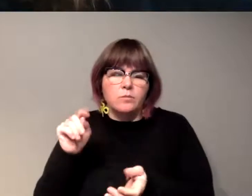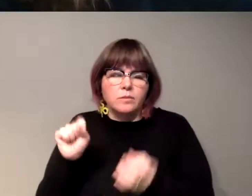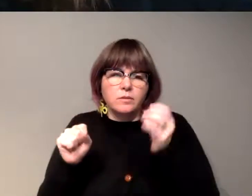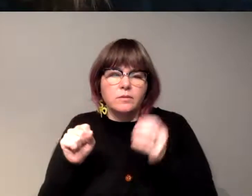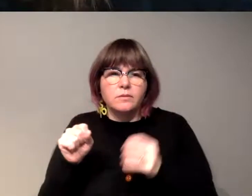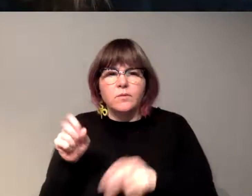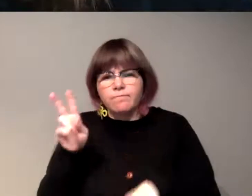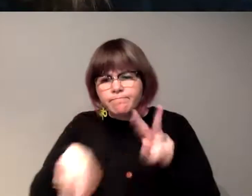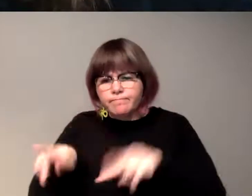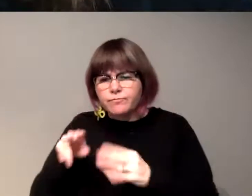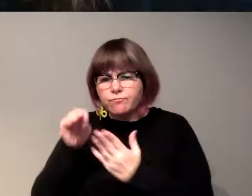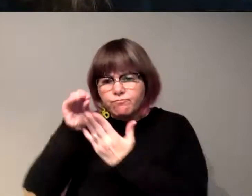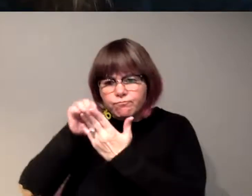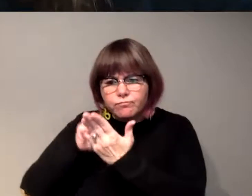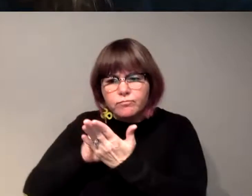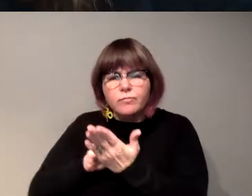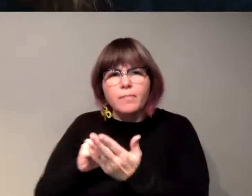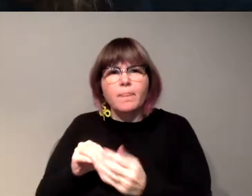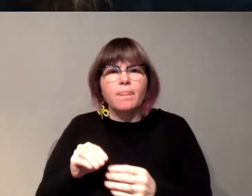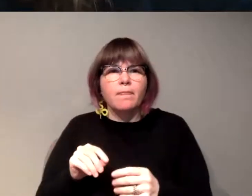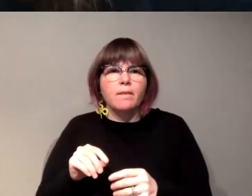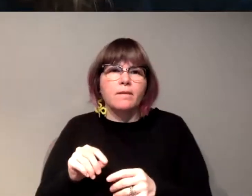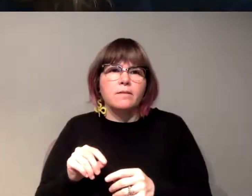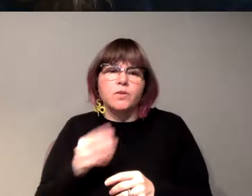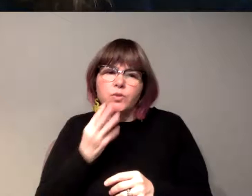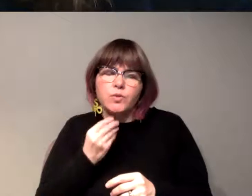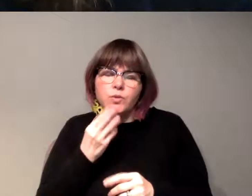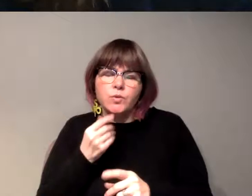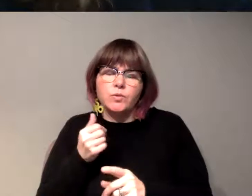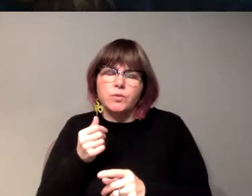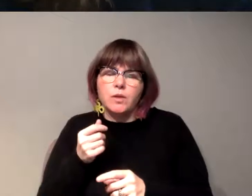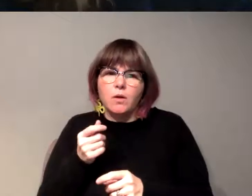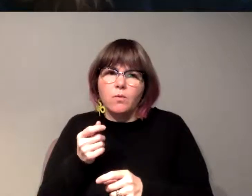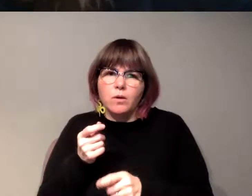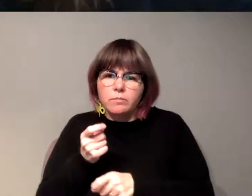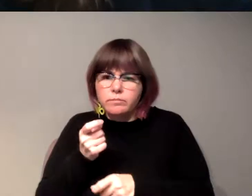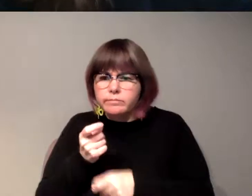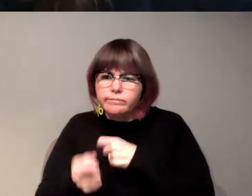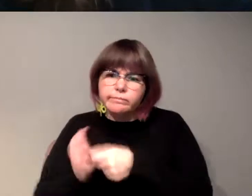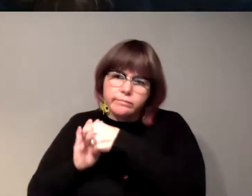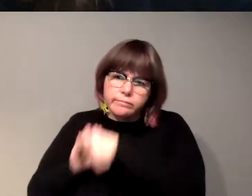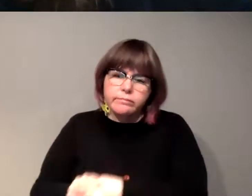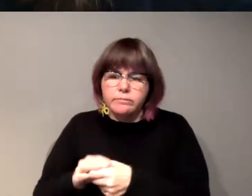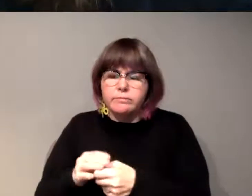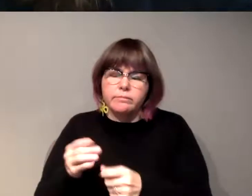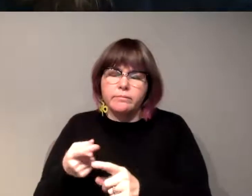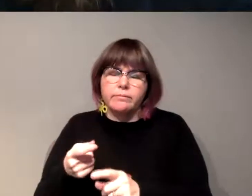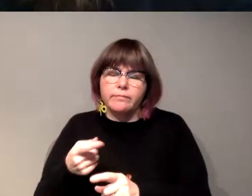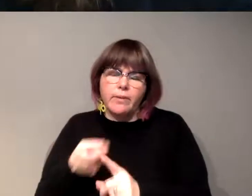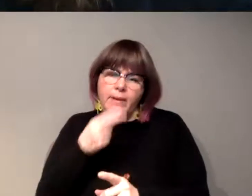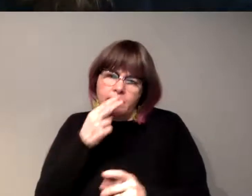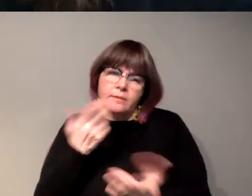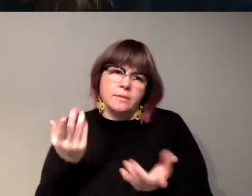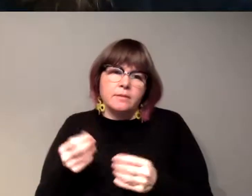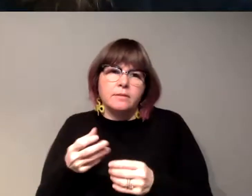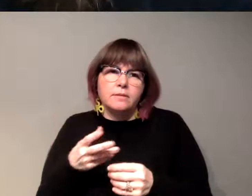through records of Jews that were persecuted by Nazis, and transcribes to